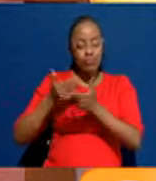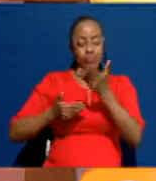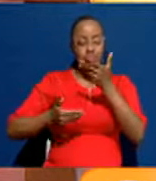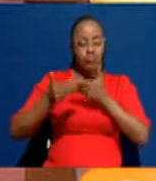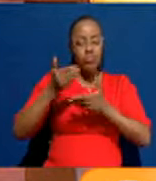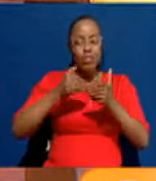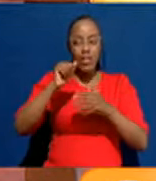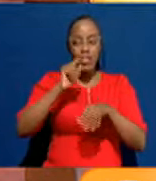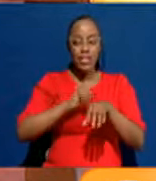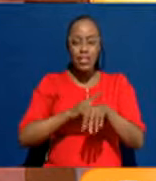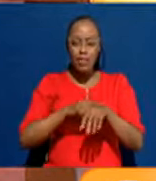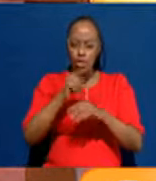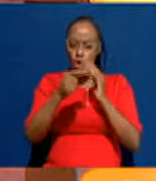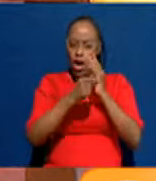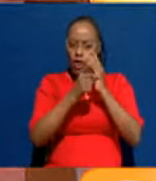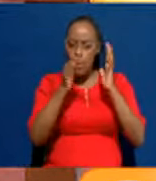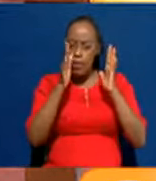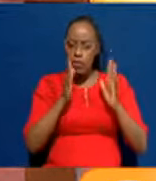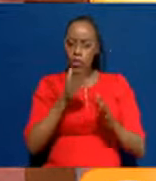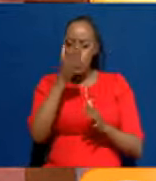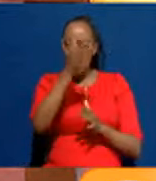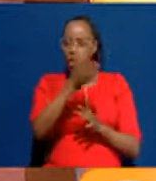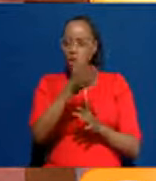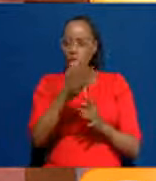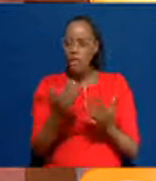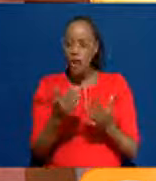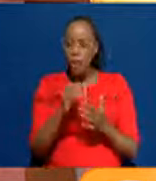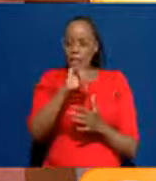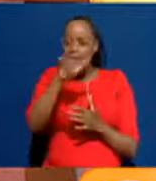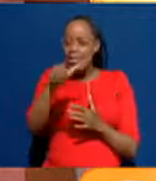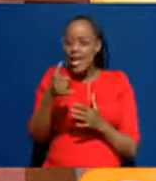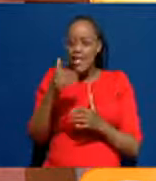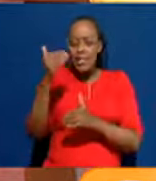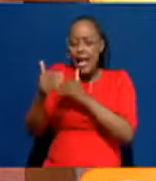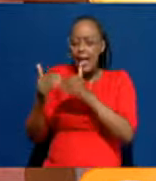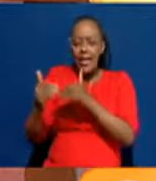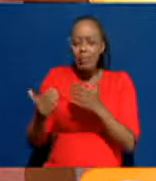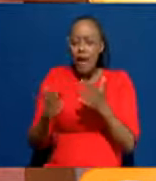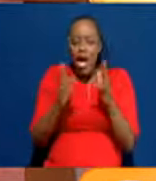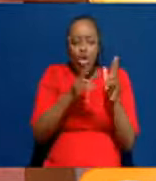Yeah. When you celeb huko? Mini just a neighbor.